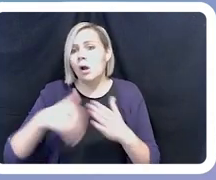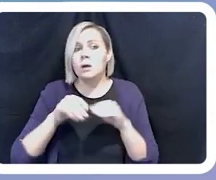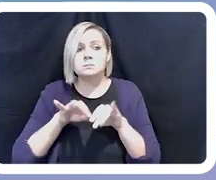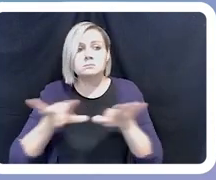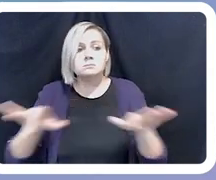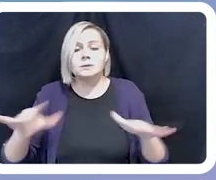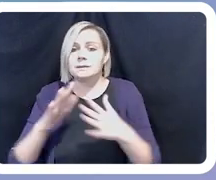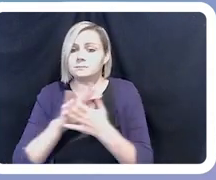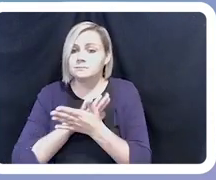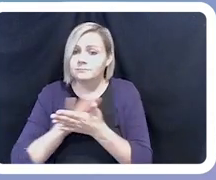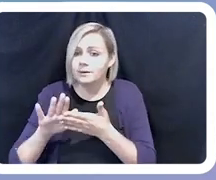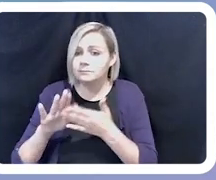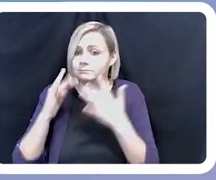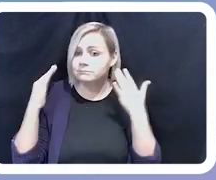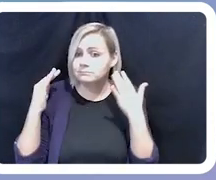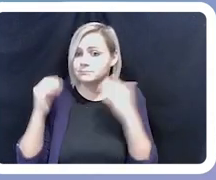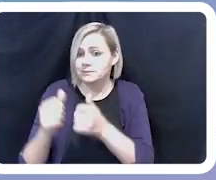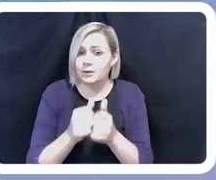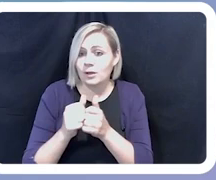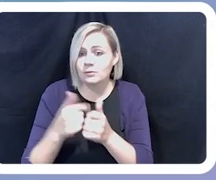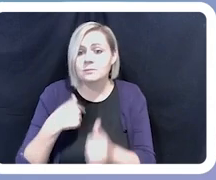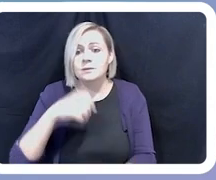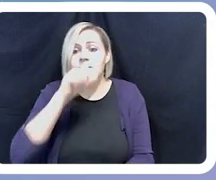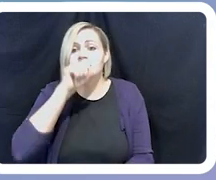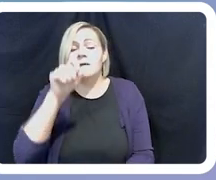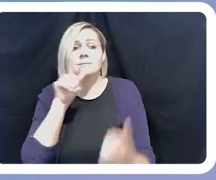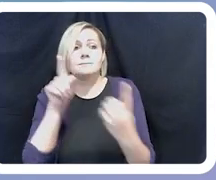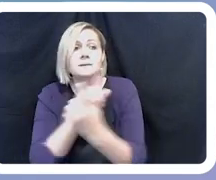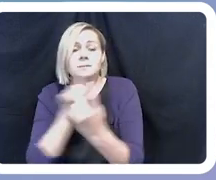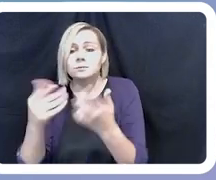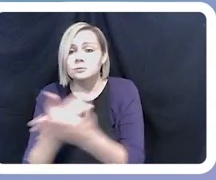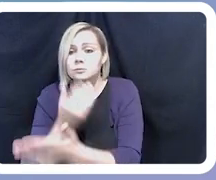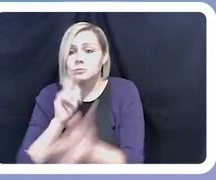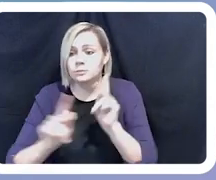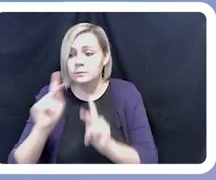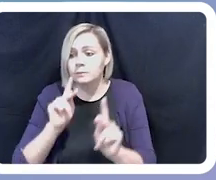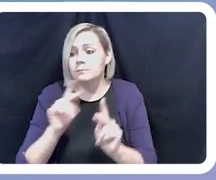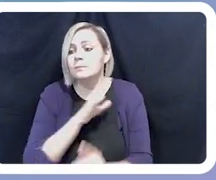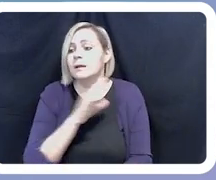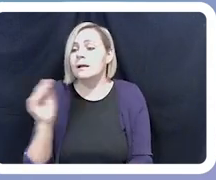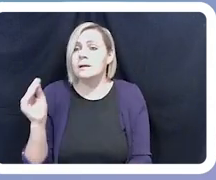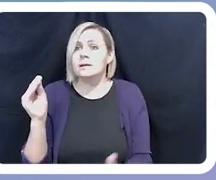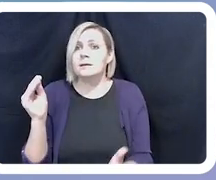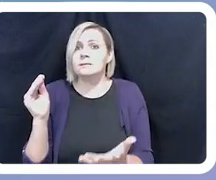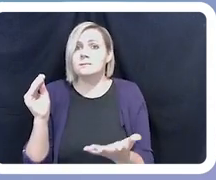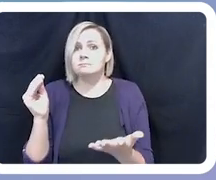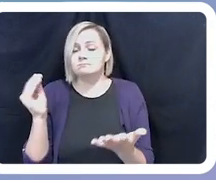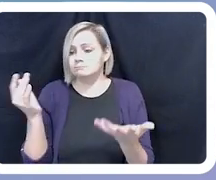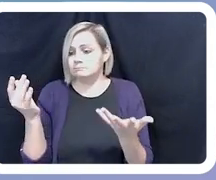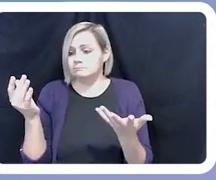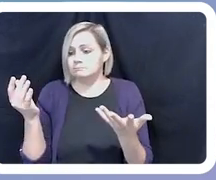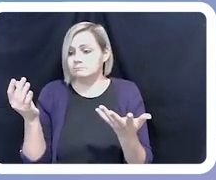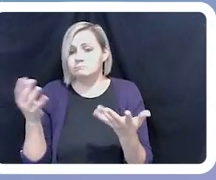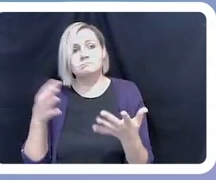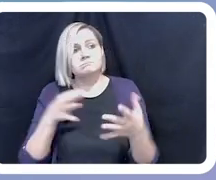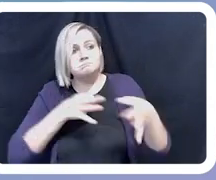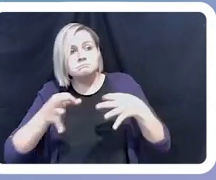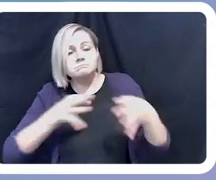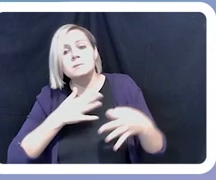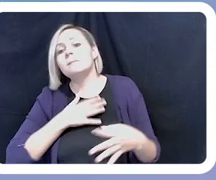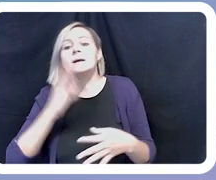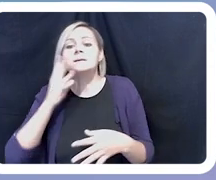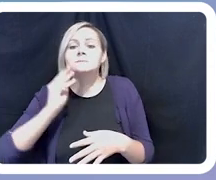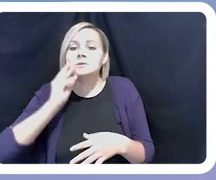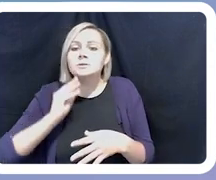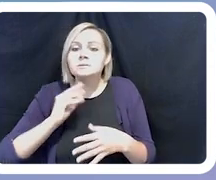together. And I just love meeting new people and getting to know them and telling my